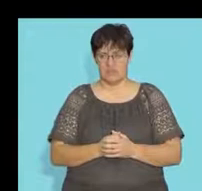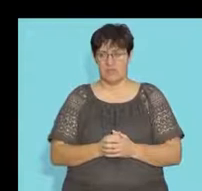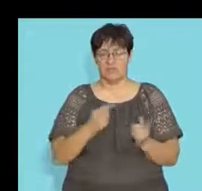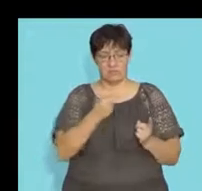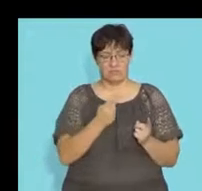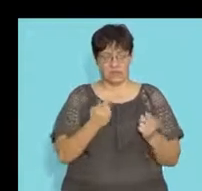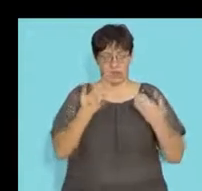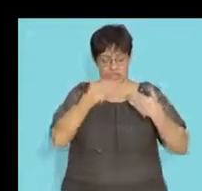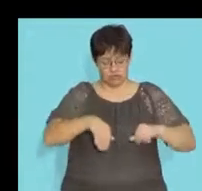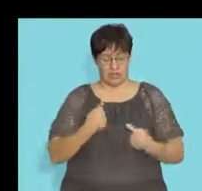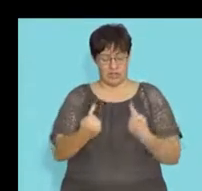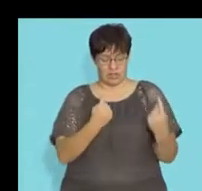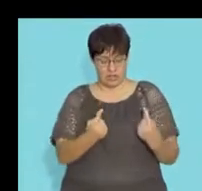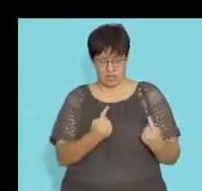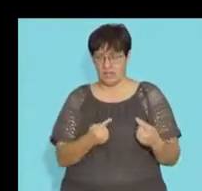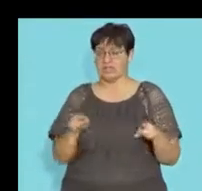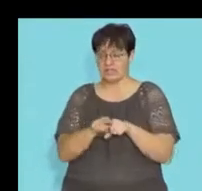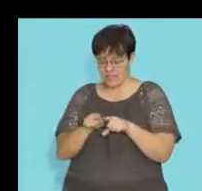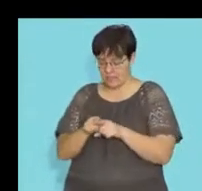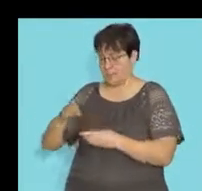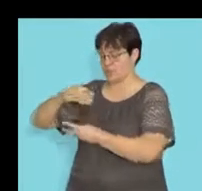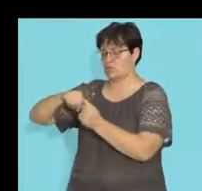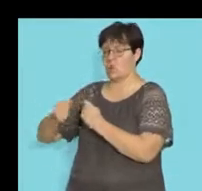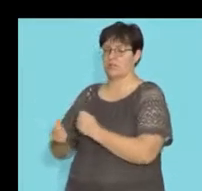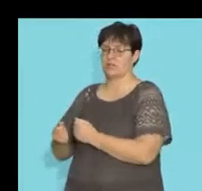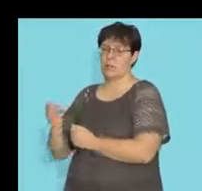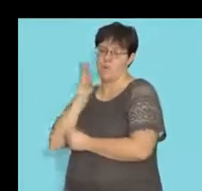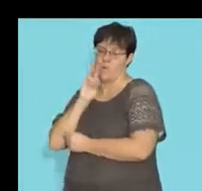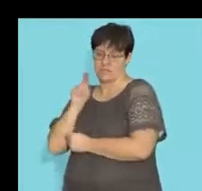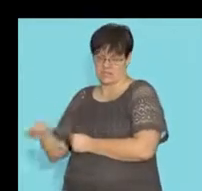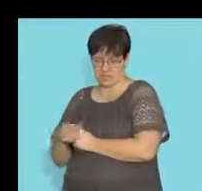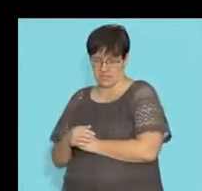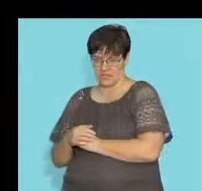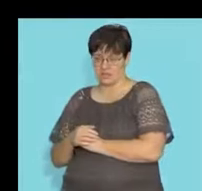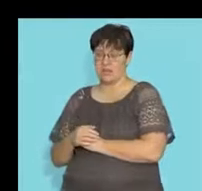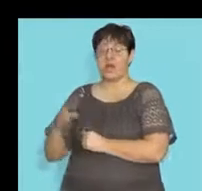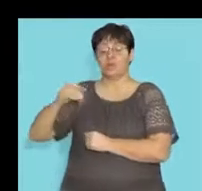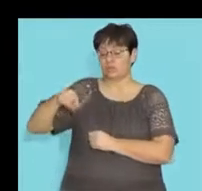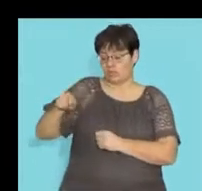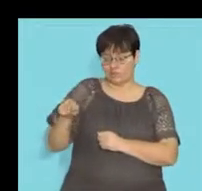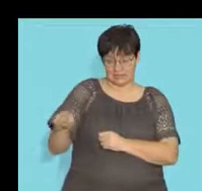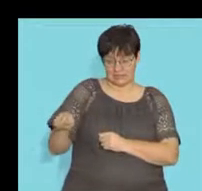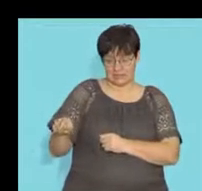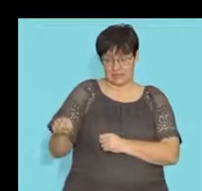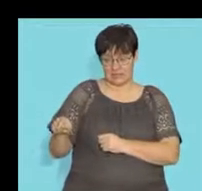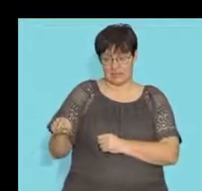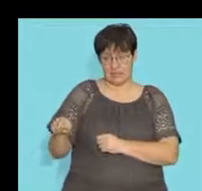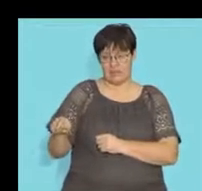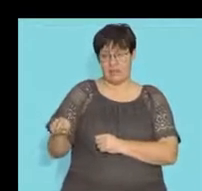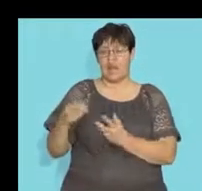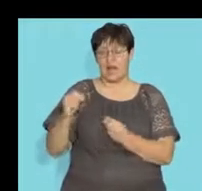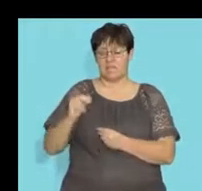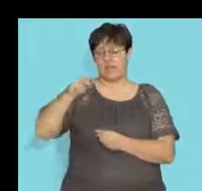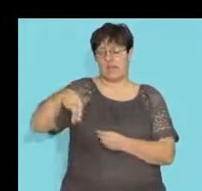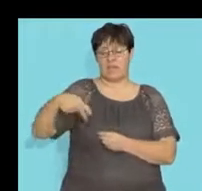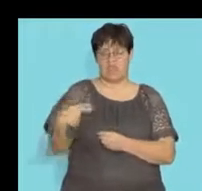14, when the two neutralize each other, it will also form a salt. But in this case, the salt that will form